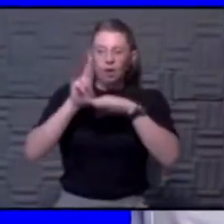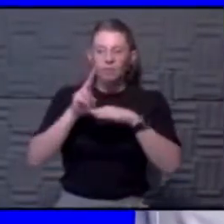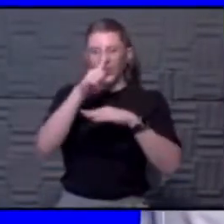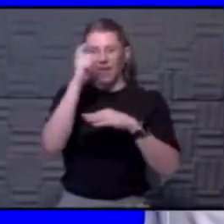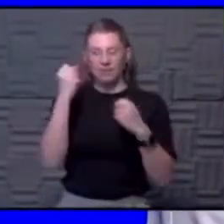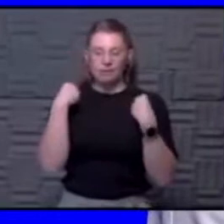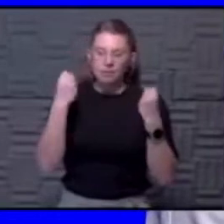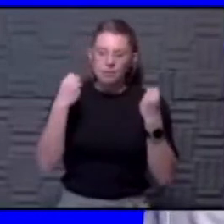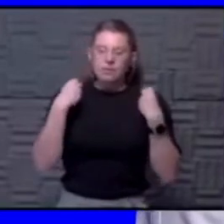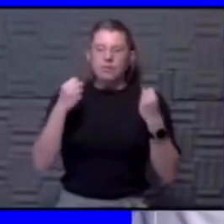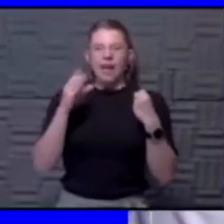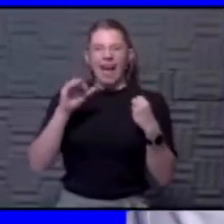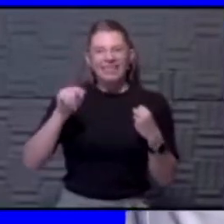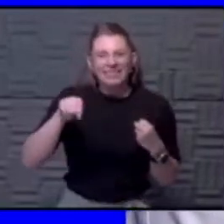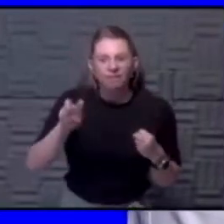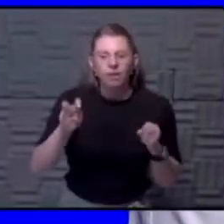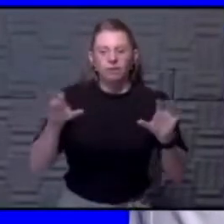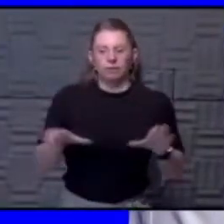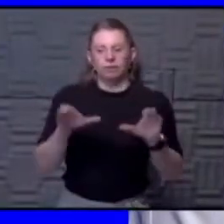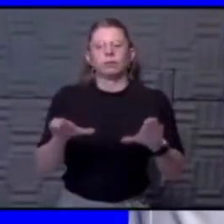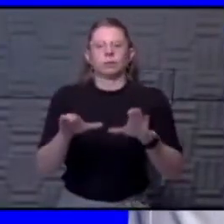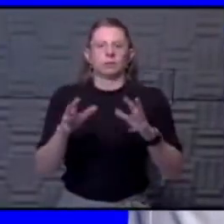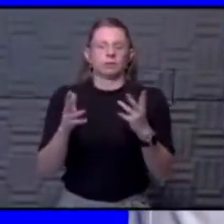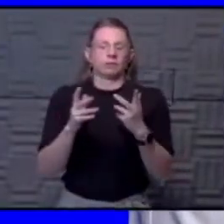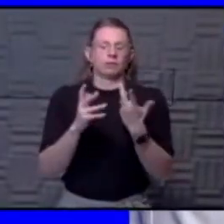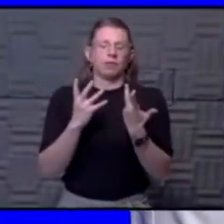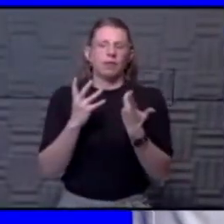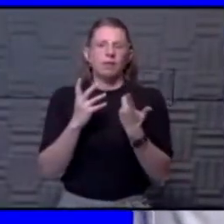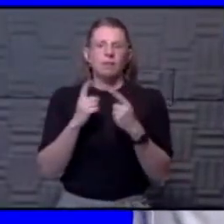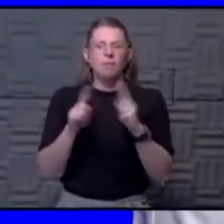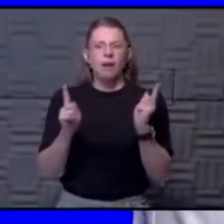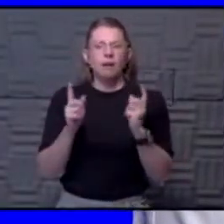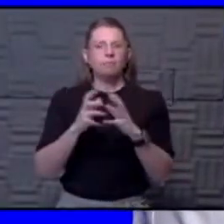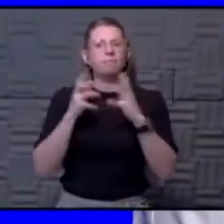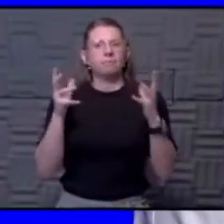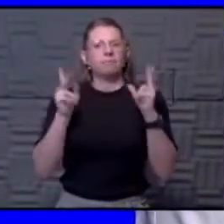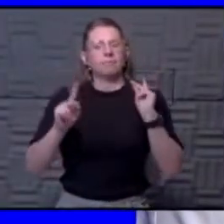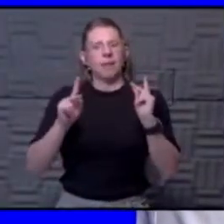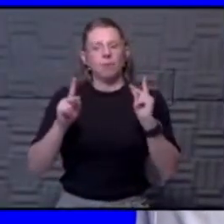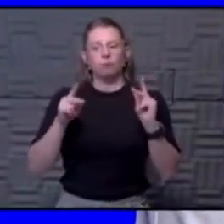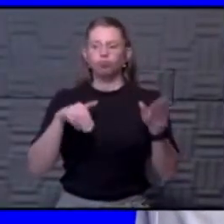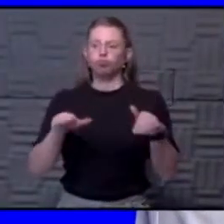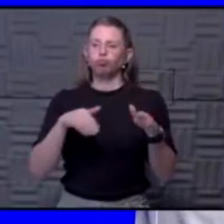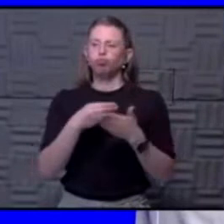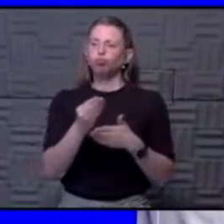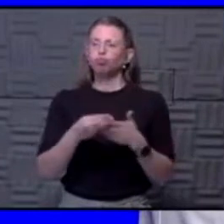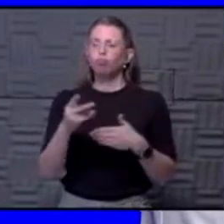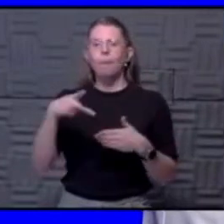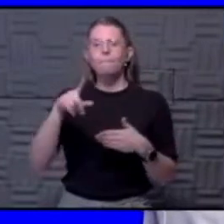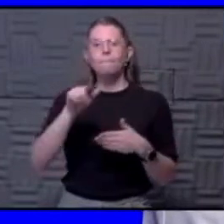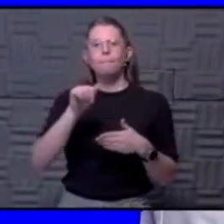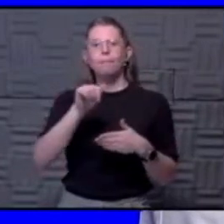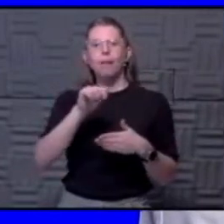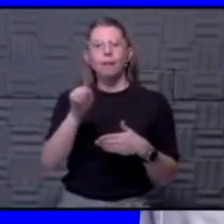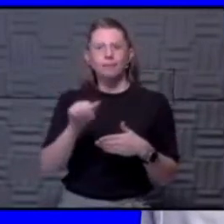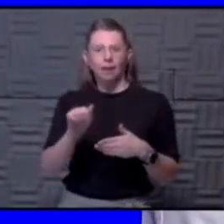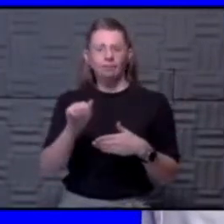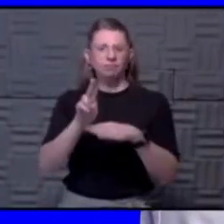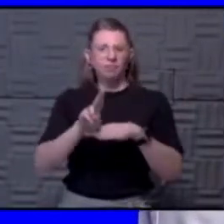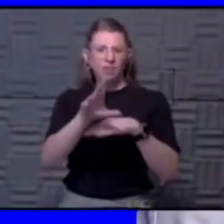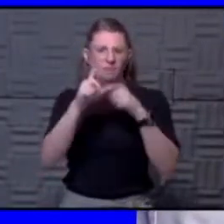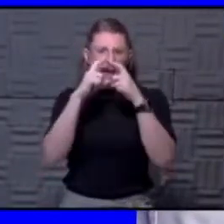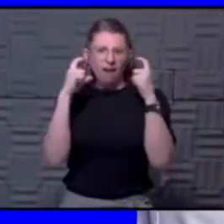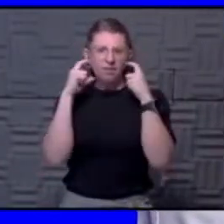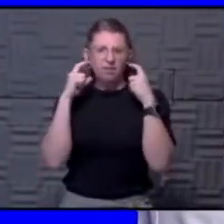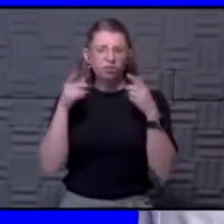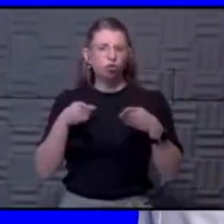to be active in that way. But a lot of people on the plaza who are just around shopping, they're still wearing their masks out all the time